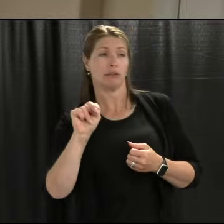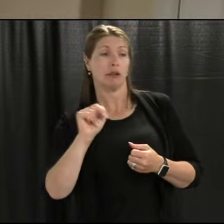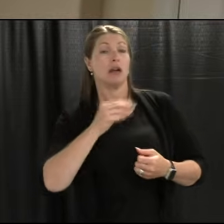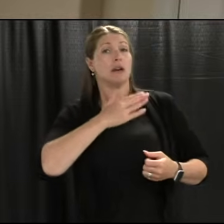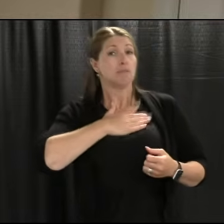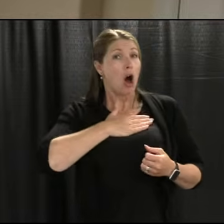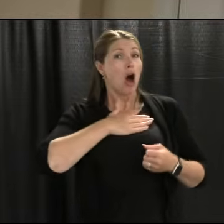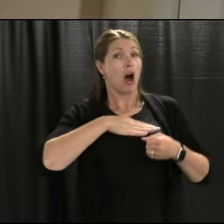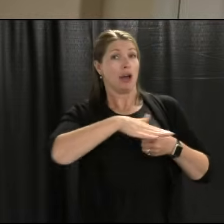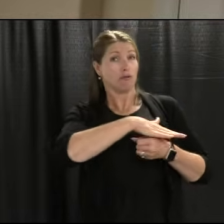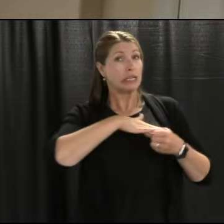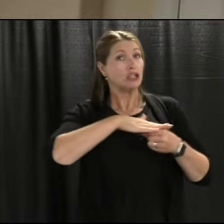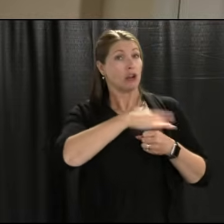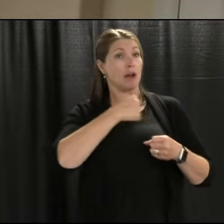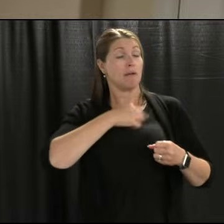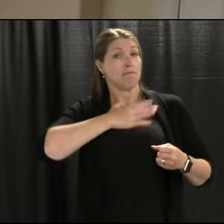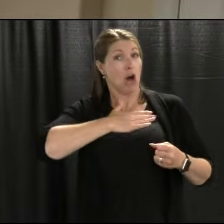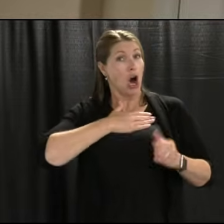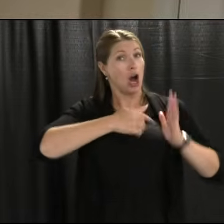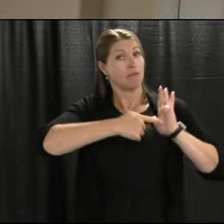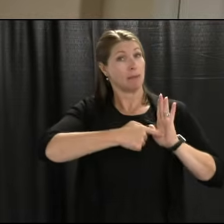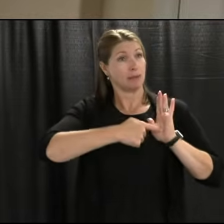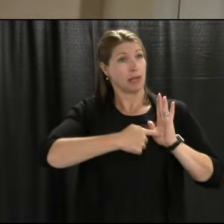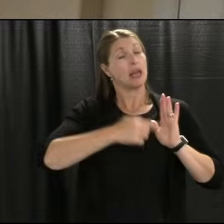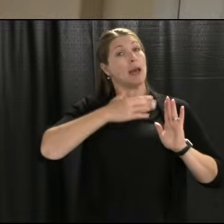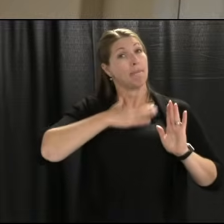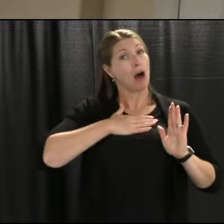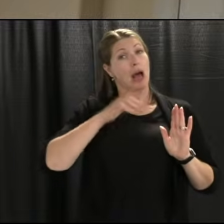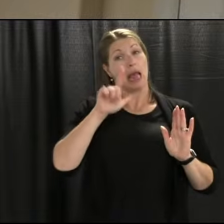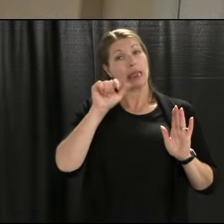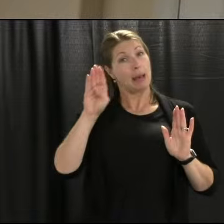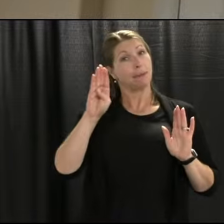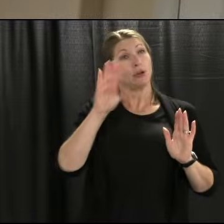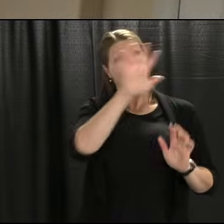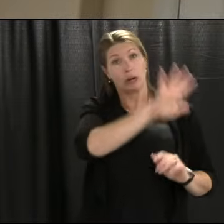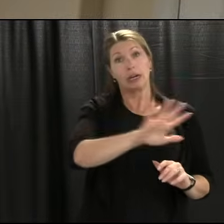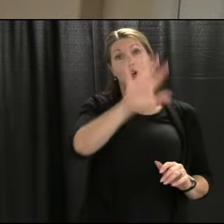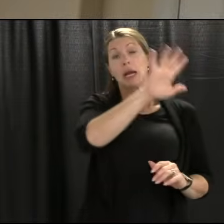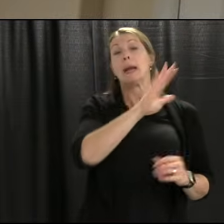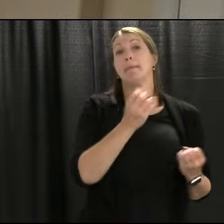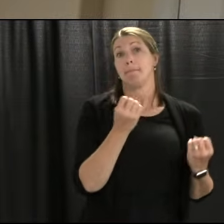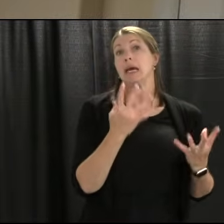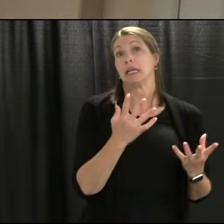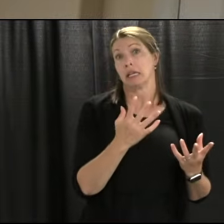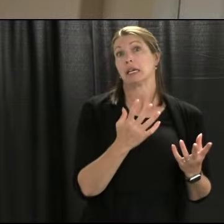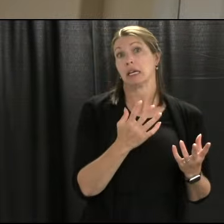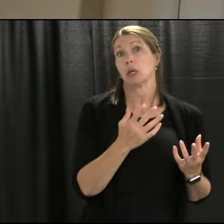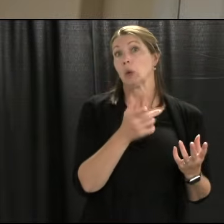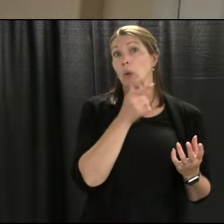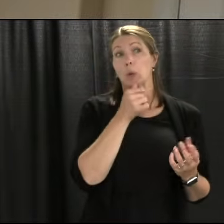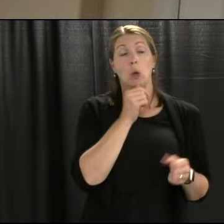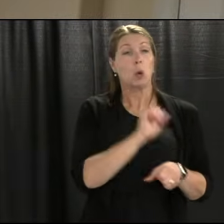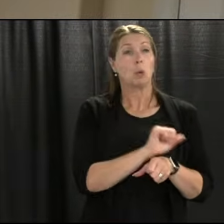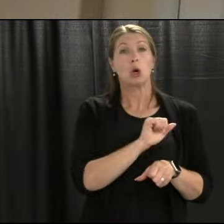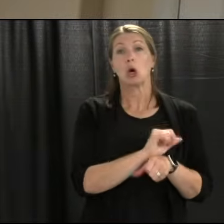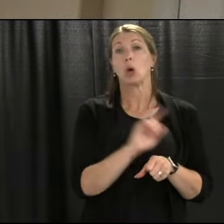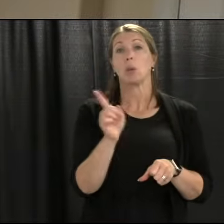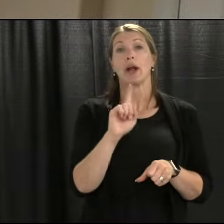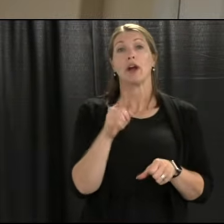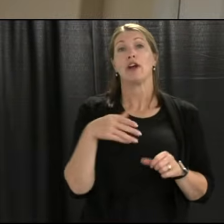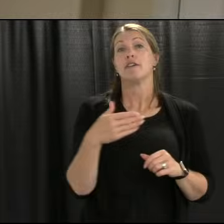and in particular across Labrador that I'm familiar with, many that are working right now in fish